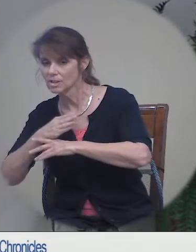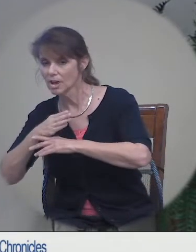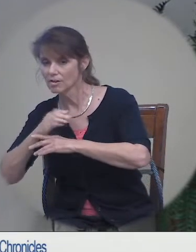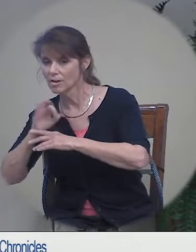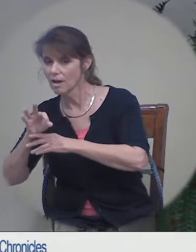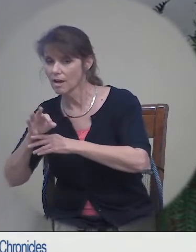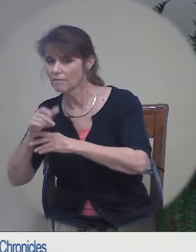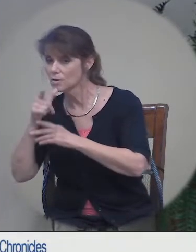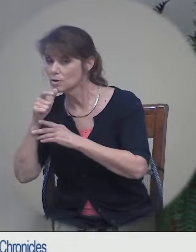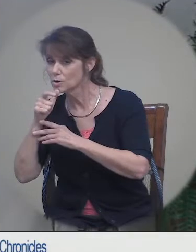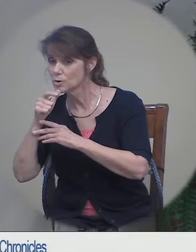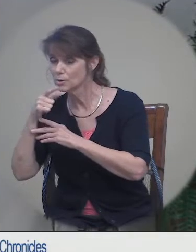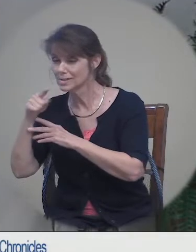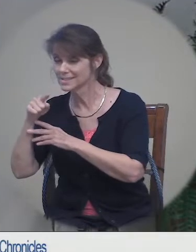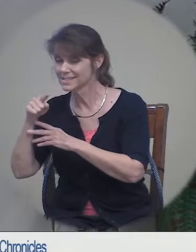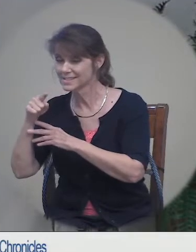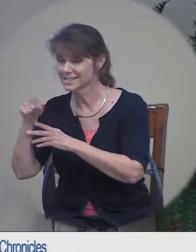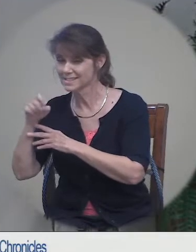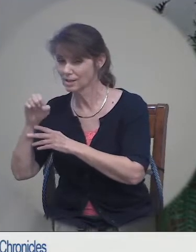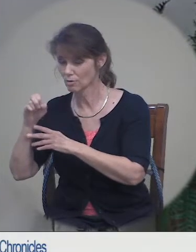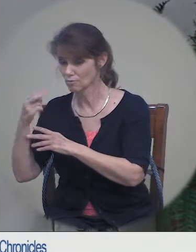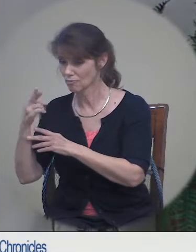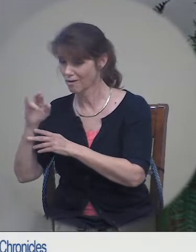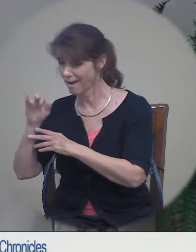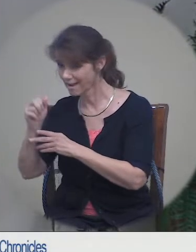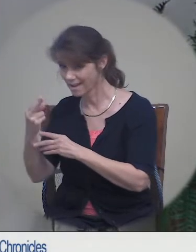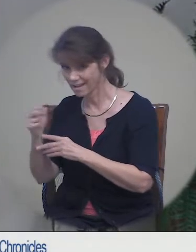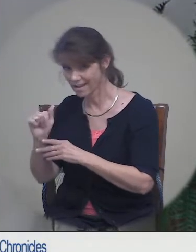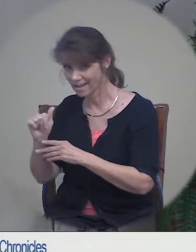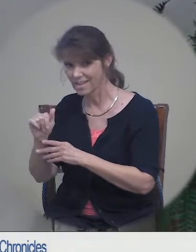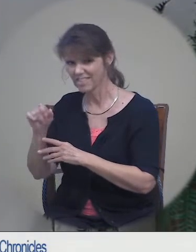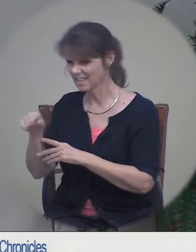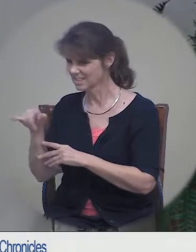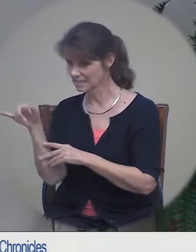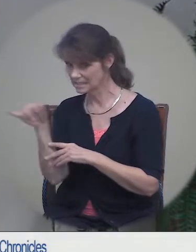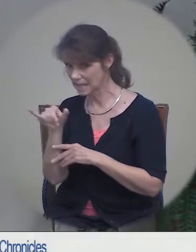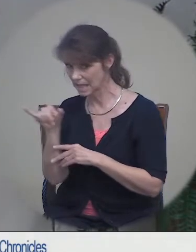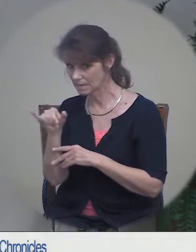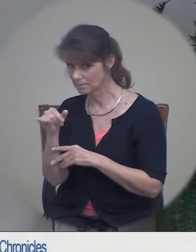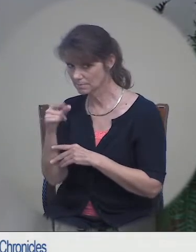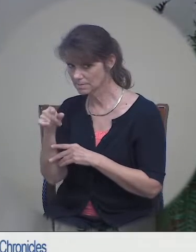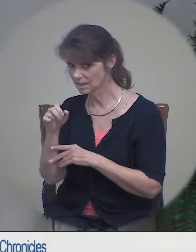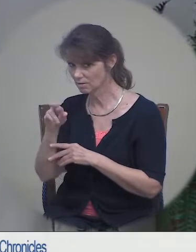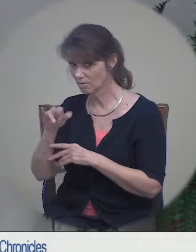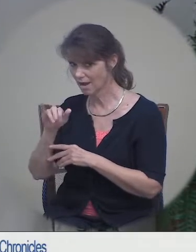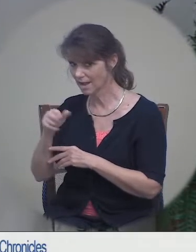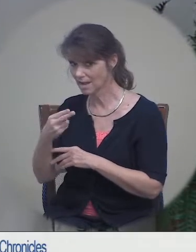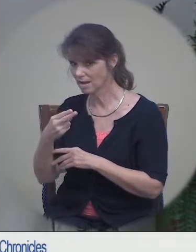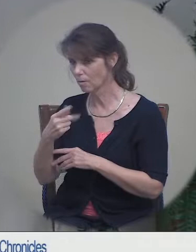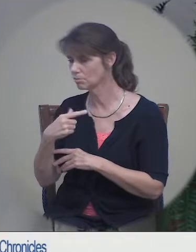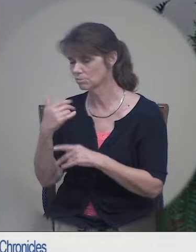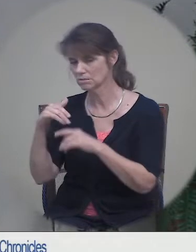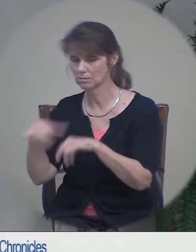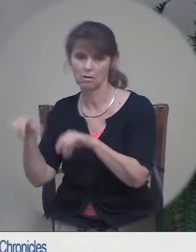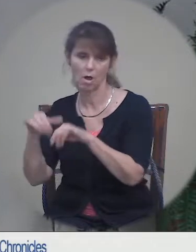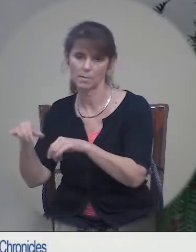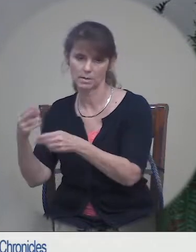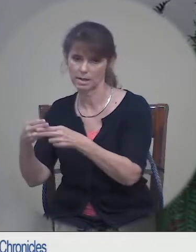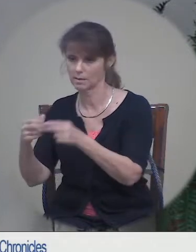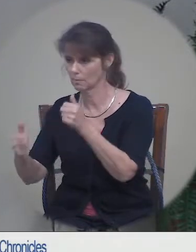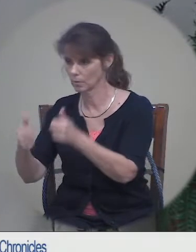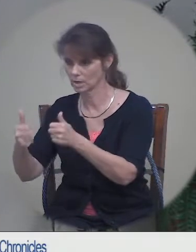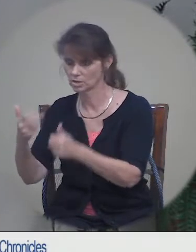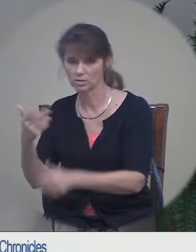the Zechariah that we hear about more often, or is it just a Zechariah that's,